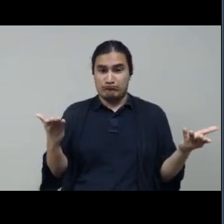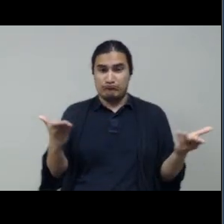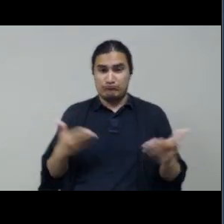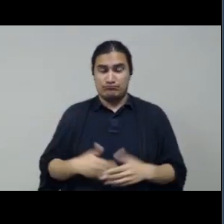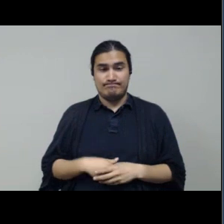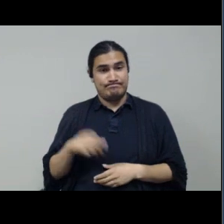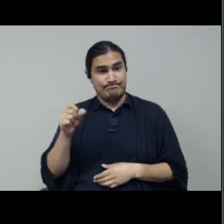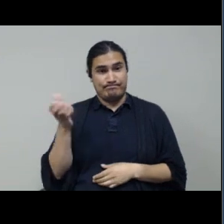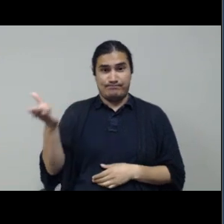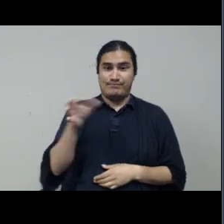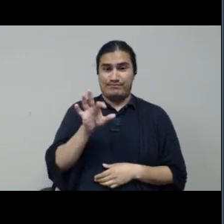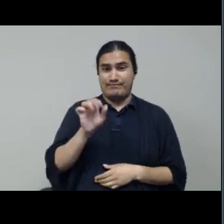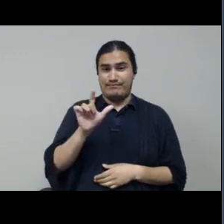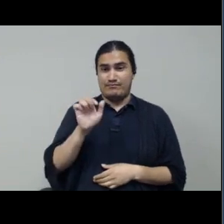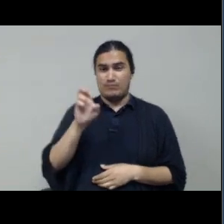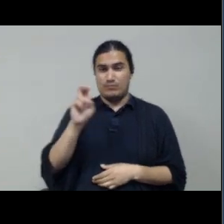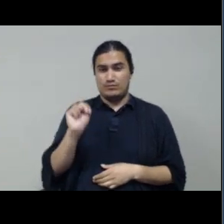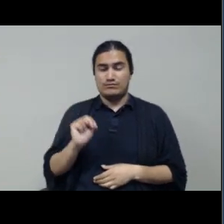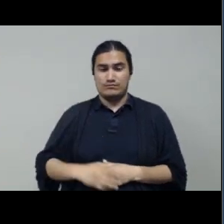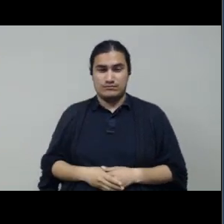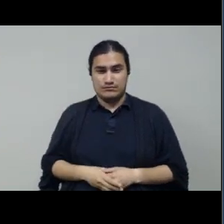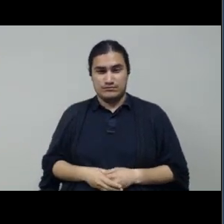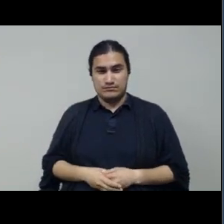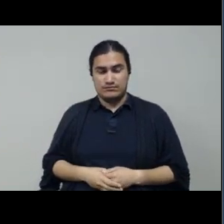Yes, Commissioner Falcone.